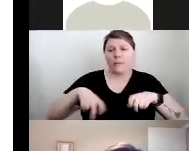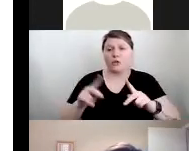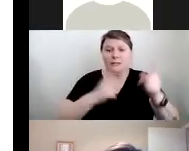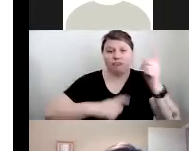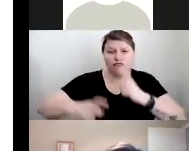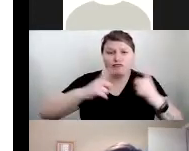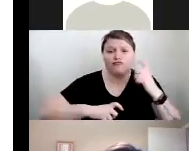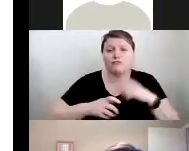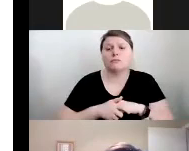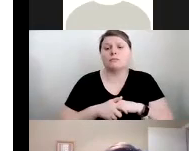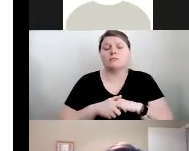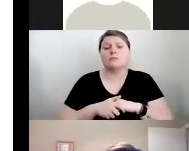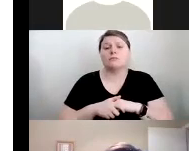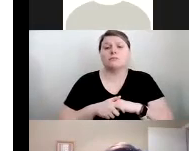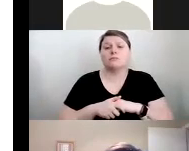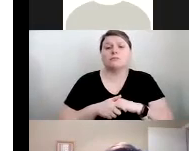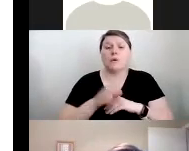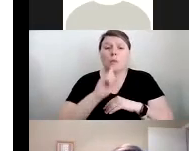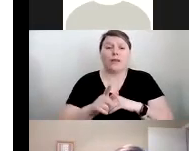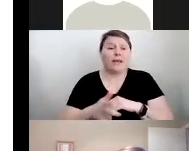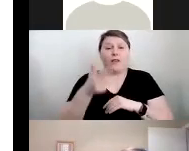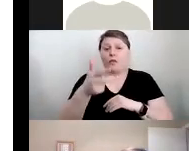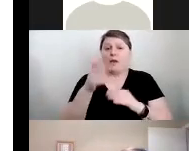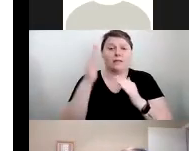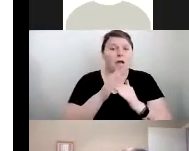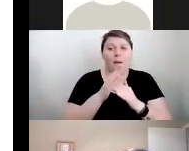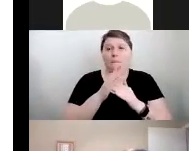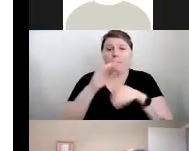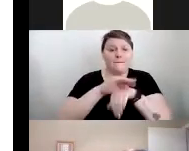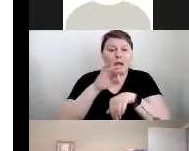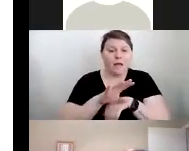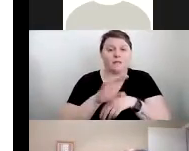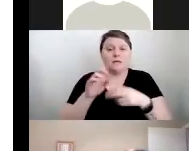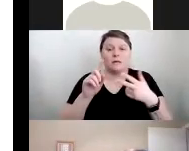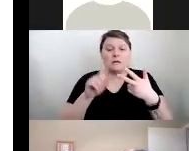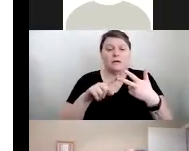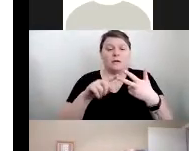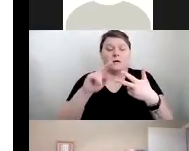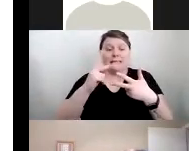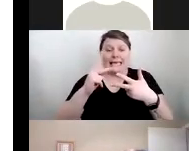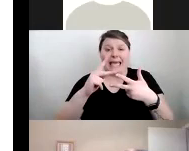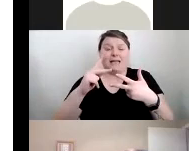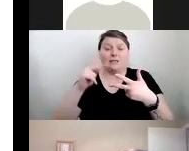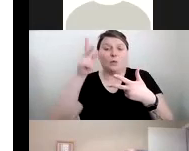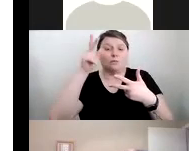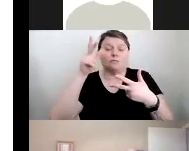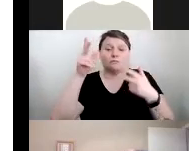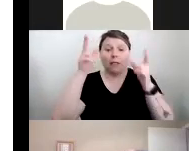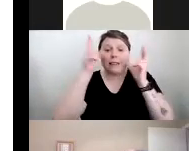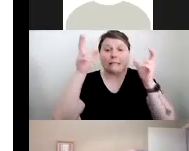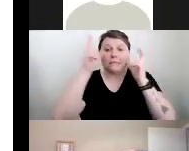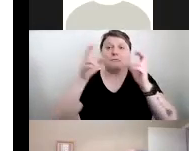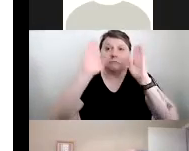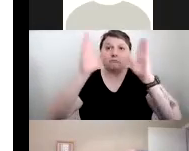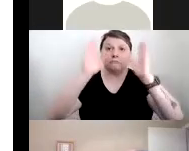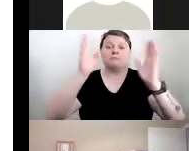questions. Really, the 3 biggest pieces of advice, the second one is to listen, listen, listen. For those that want to have